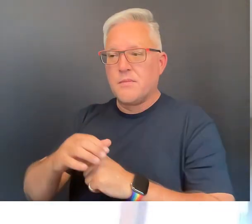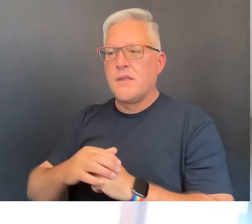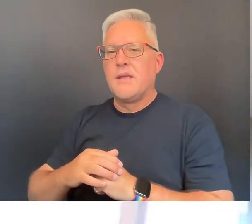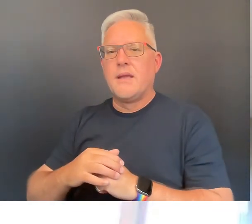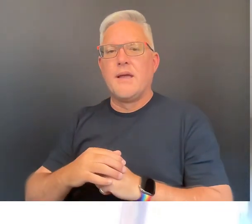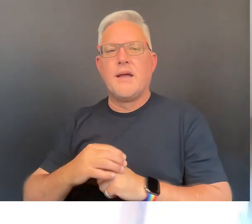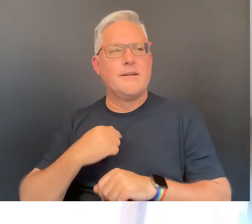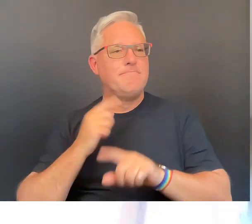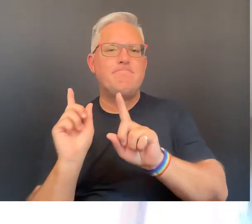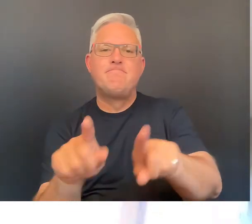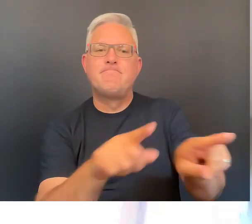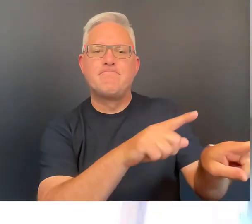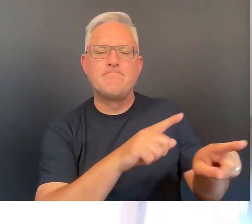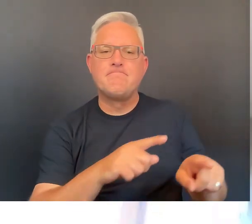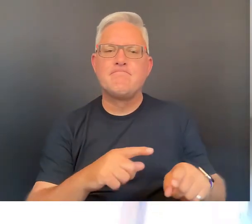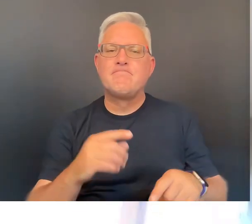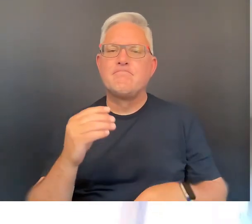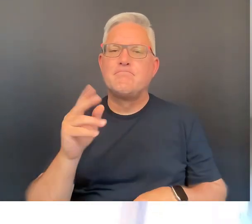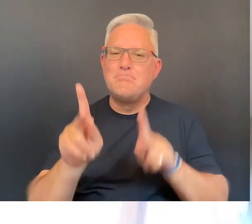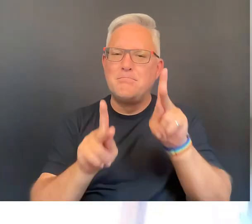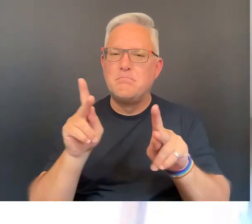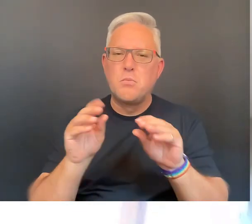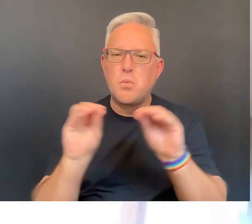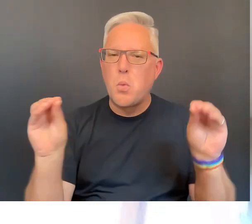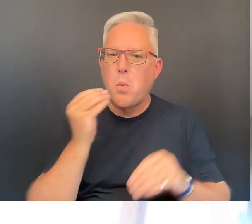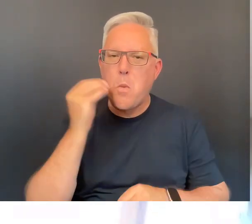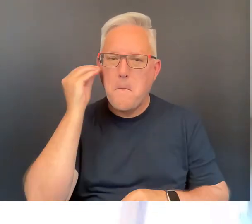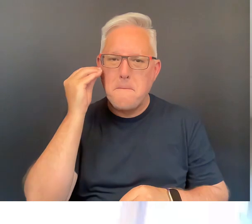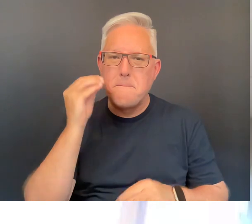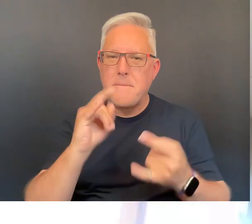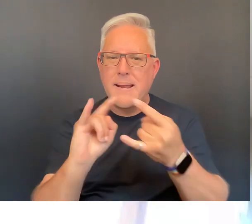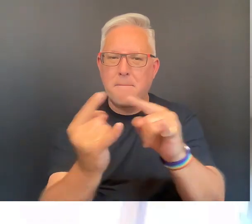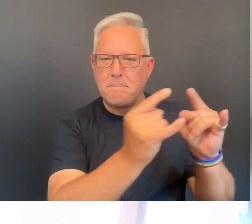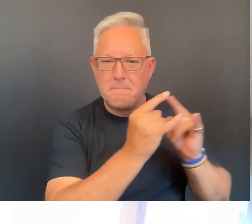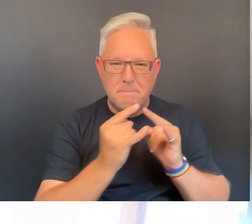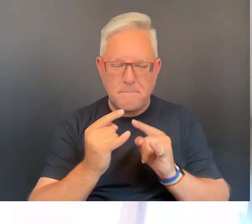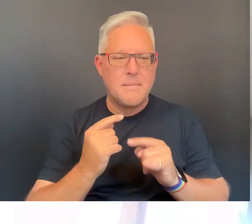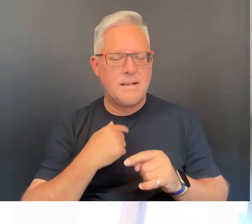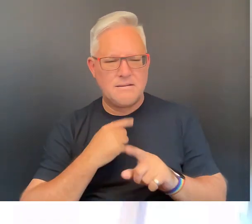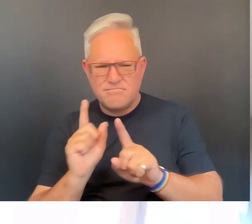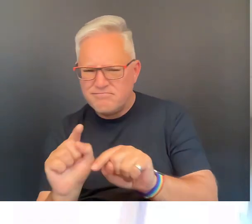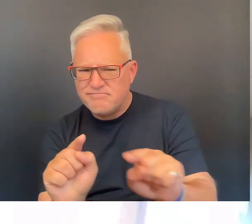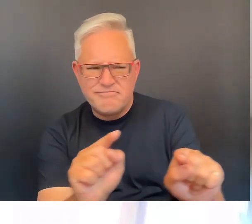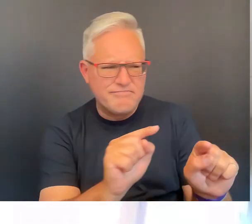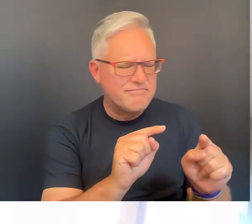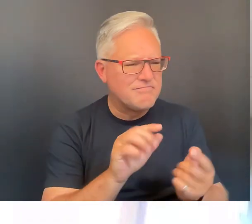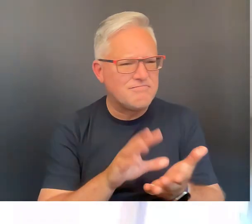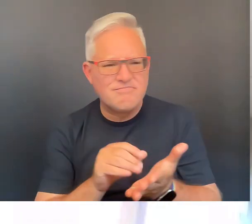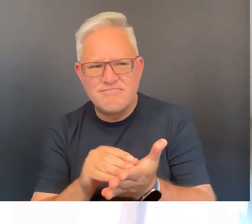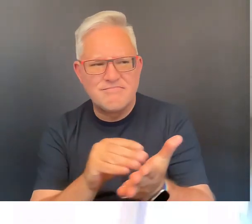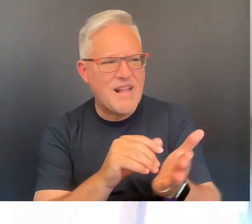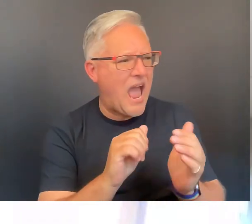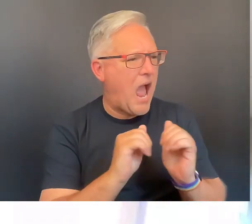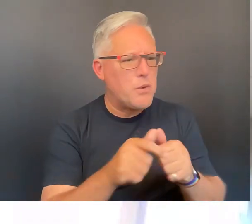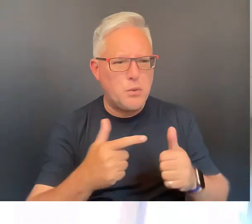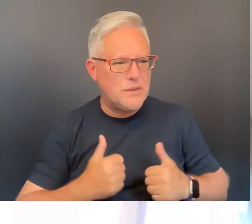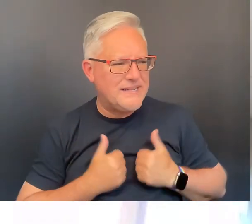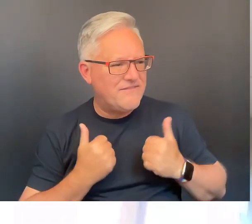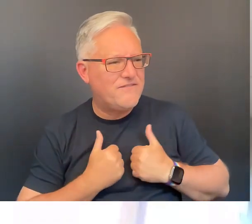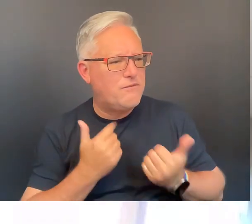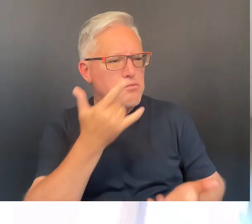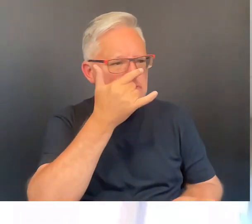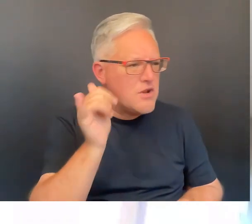I've been to encampments and just learning about how they live. Why are they